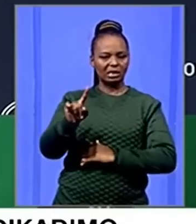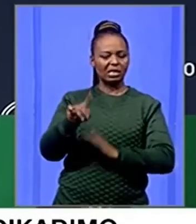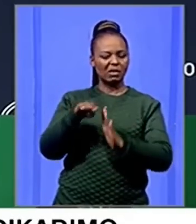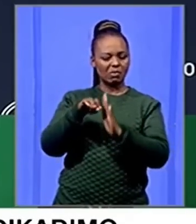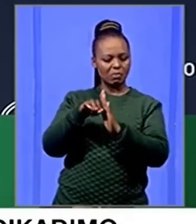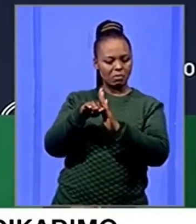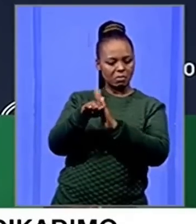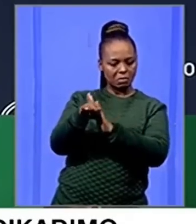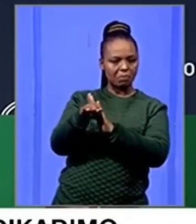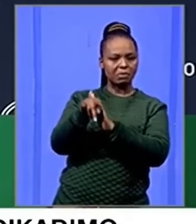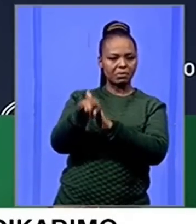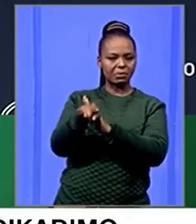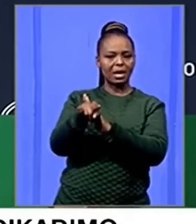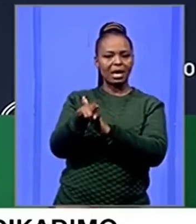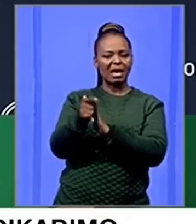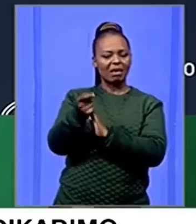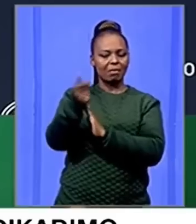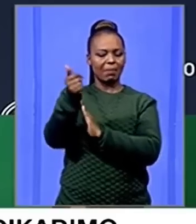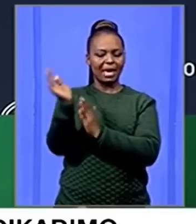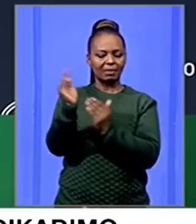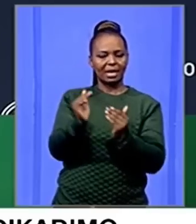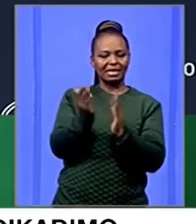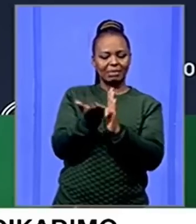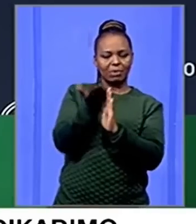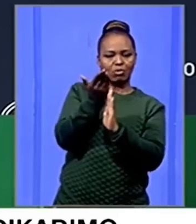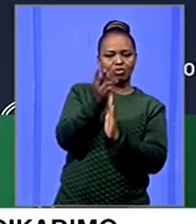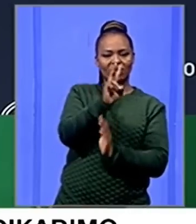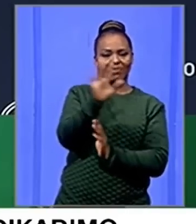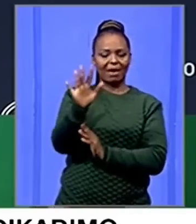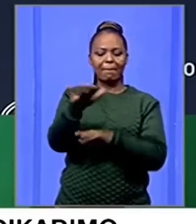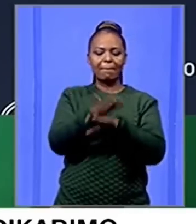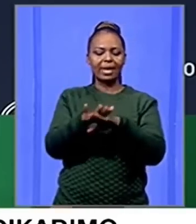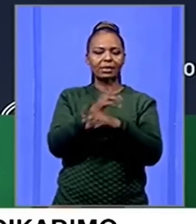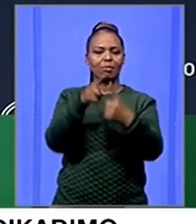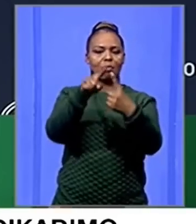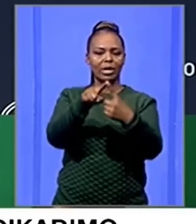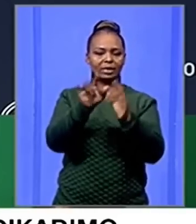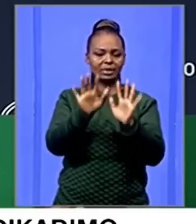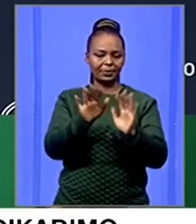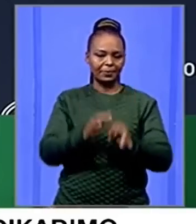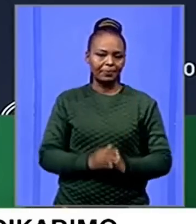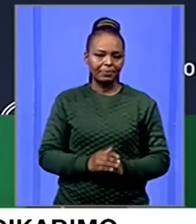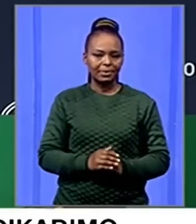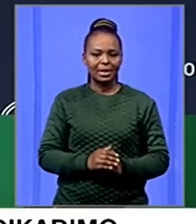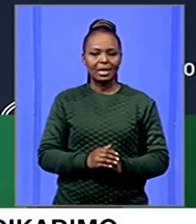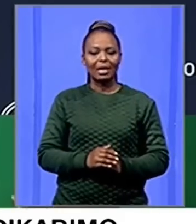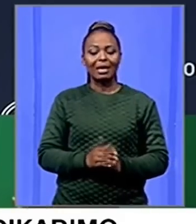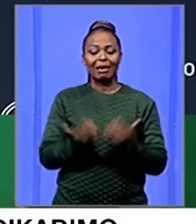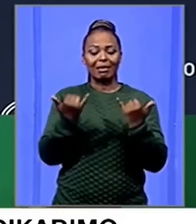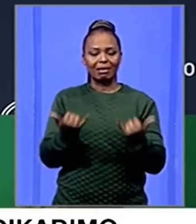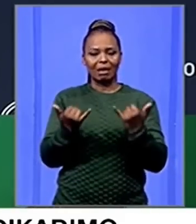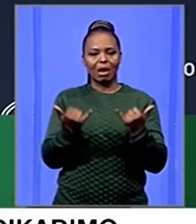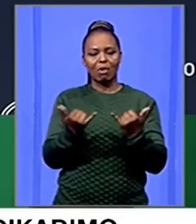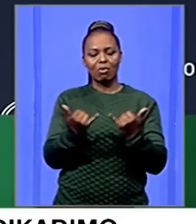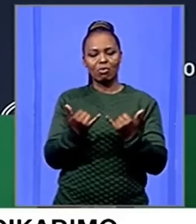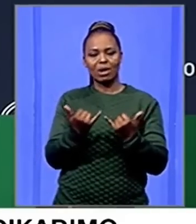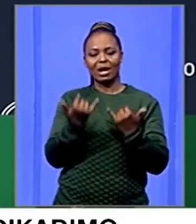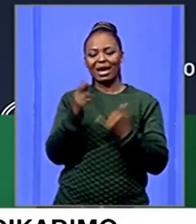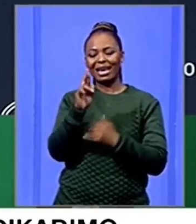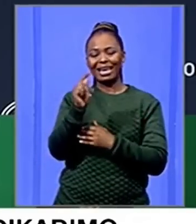preferred an increase of 25 basis points. At the current repurchase rate